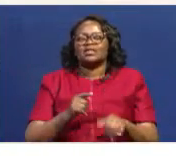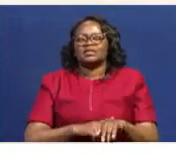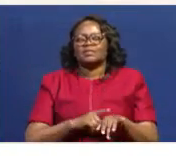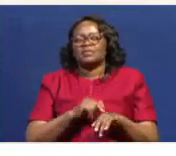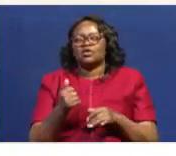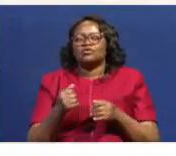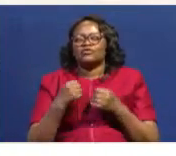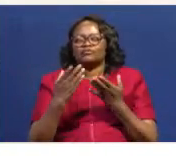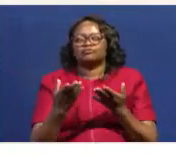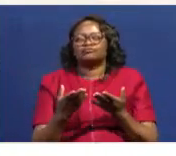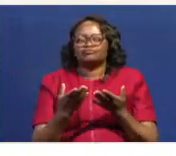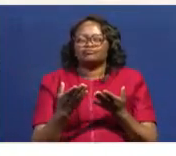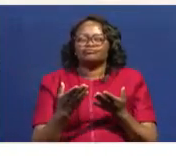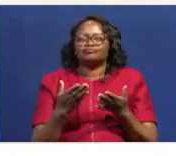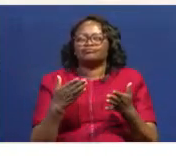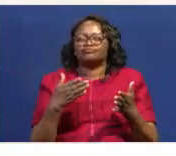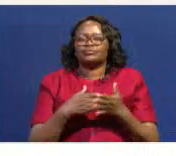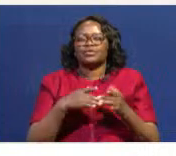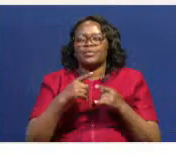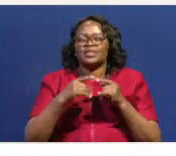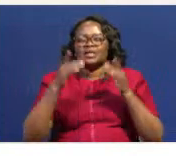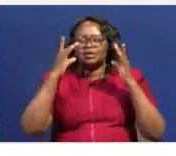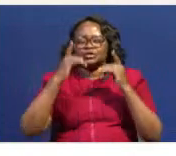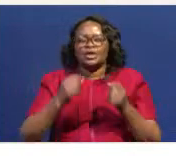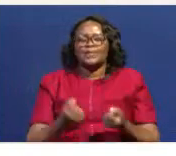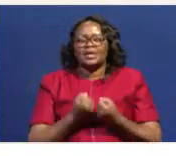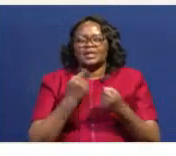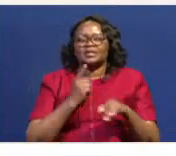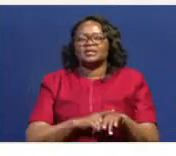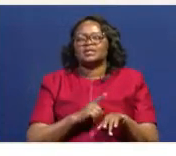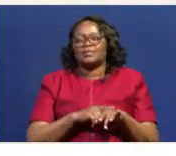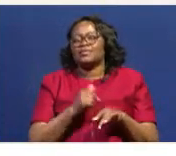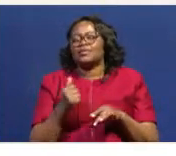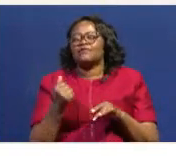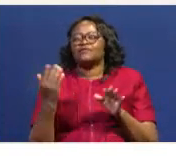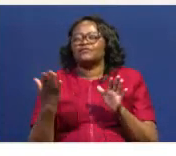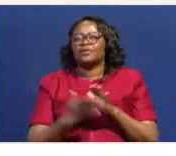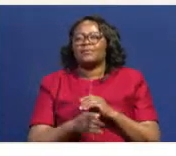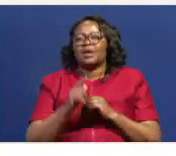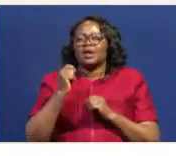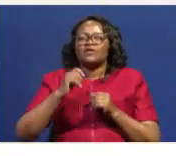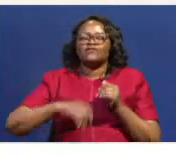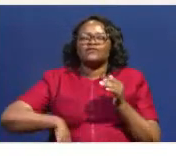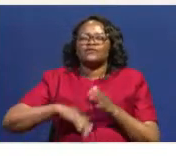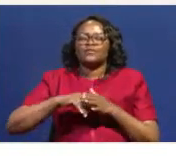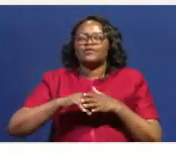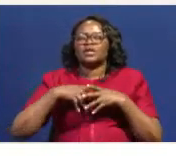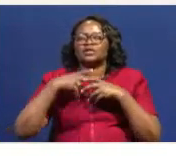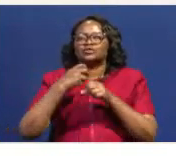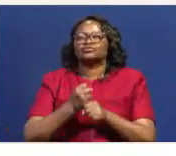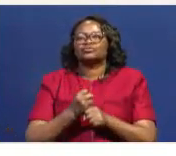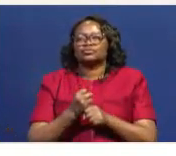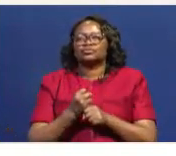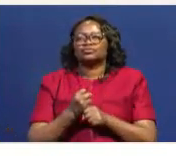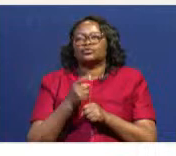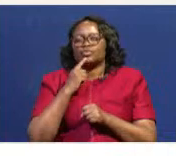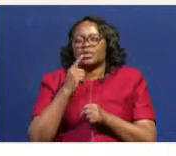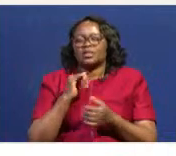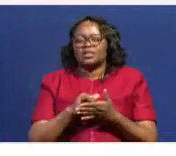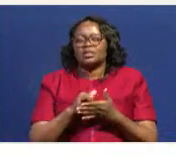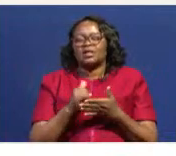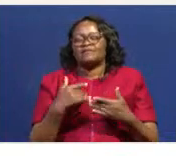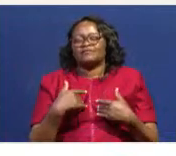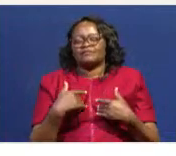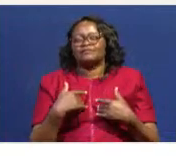issued an injunction halting the process. The decision comes after a lawsuit was filed by the Kenya Football Association, KFA, who claimed to